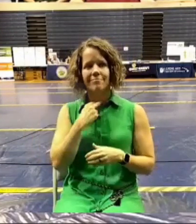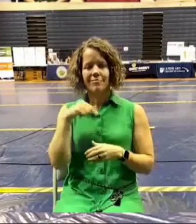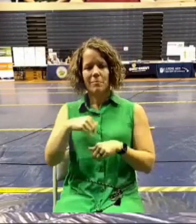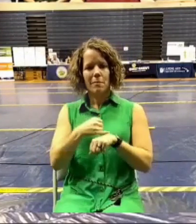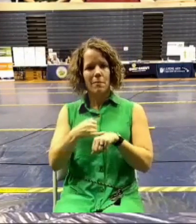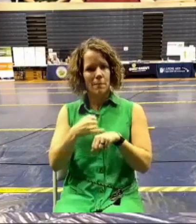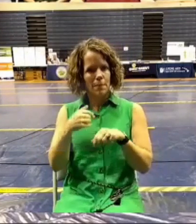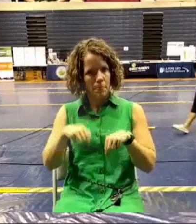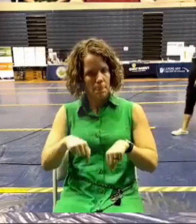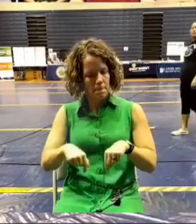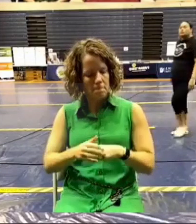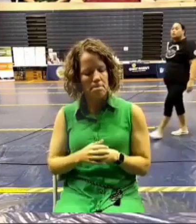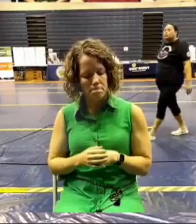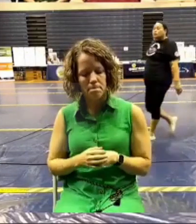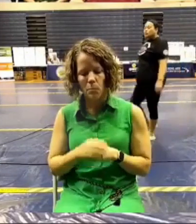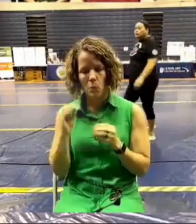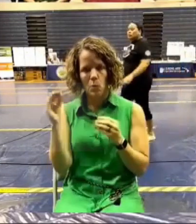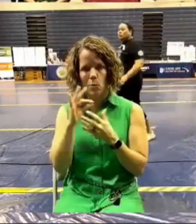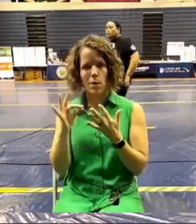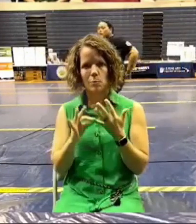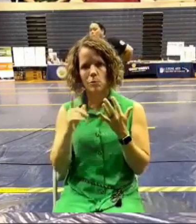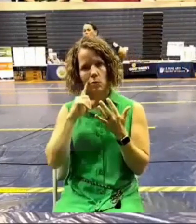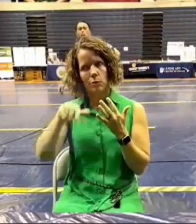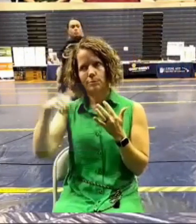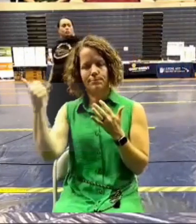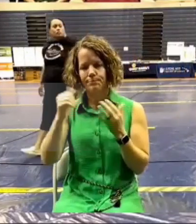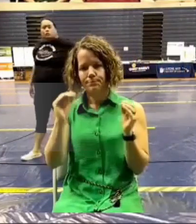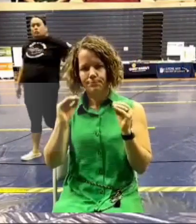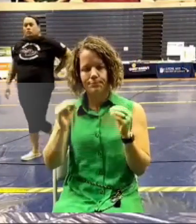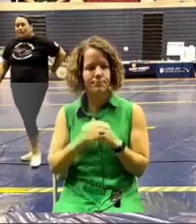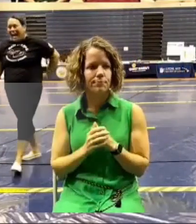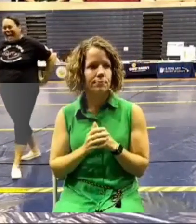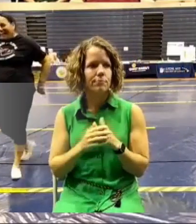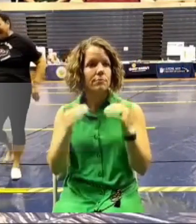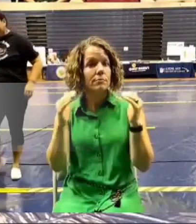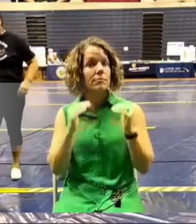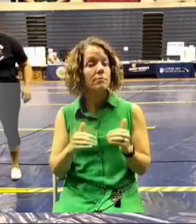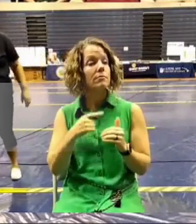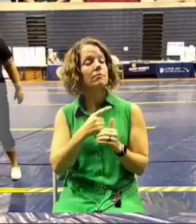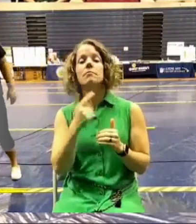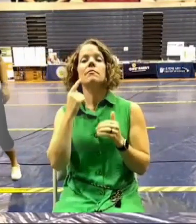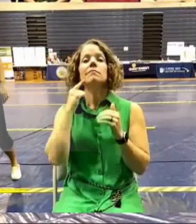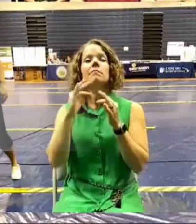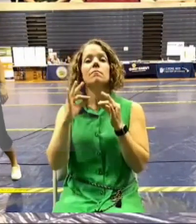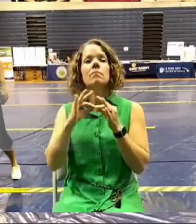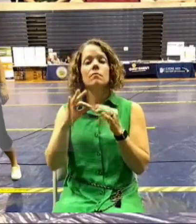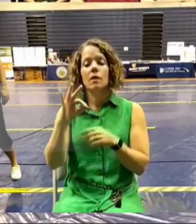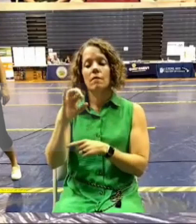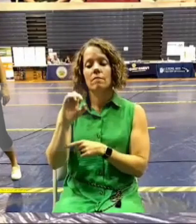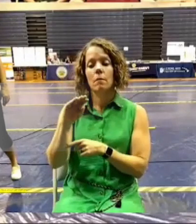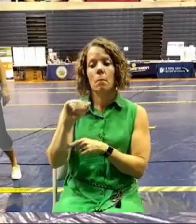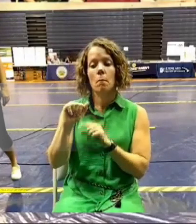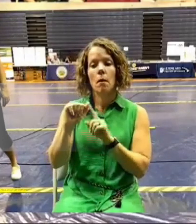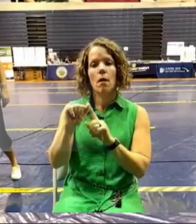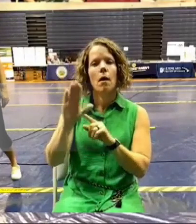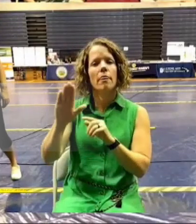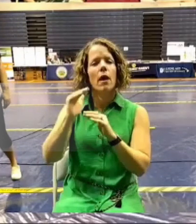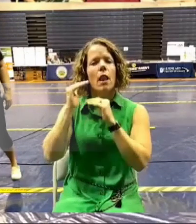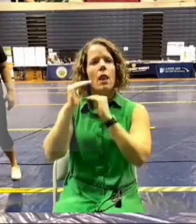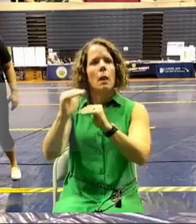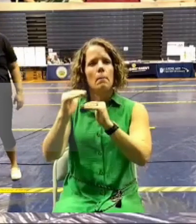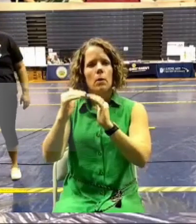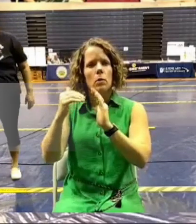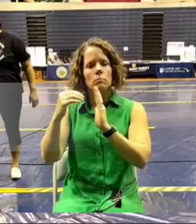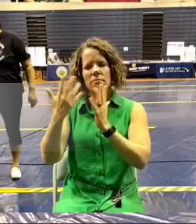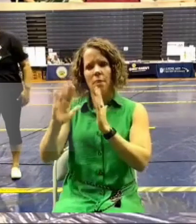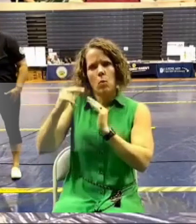comment director made, it's not that FEMA is not helping us, it's that FEMA can only help us with temporary projects, which is why